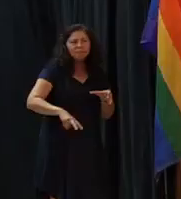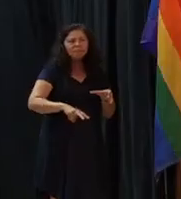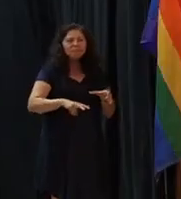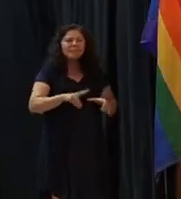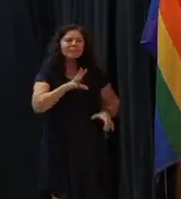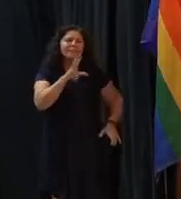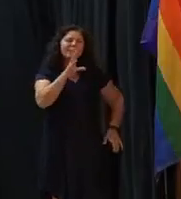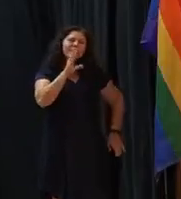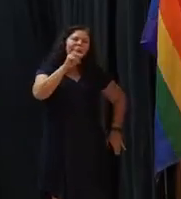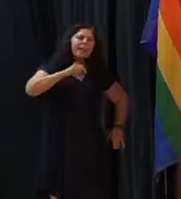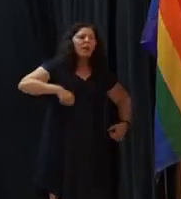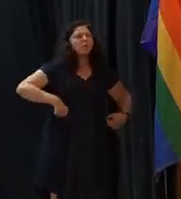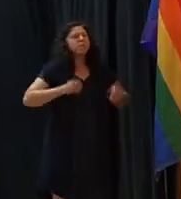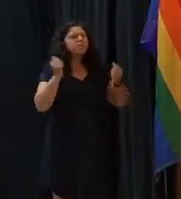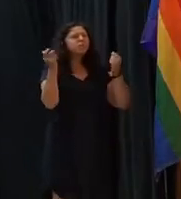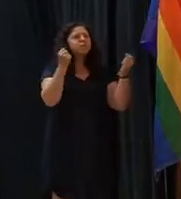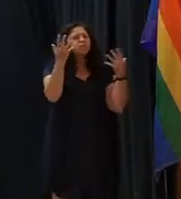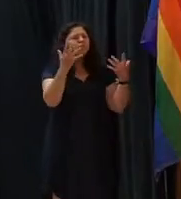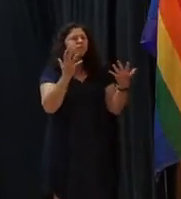loud